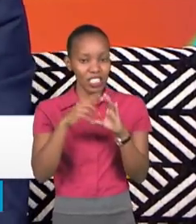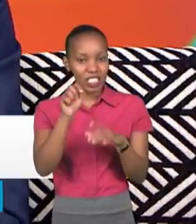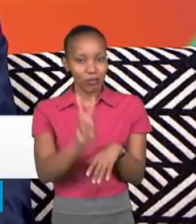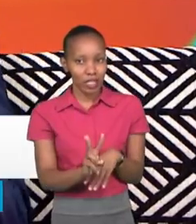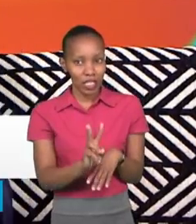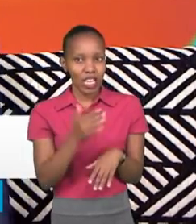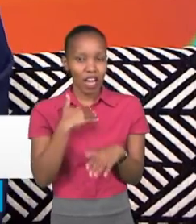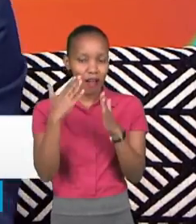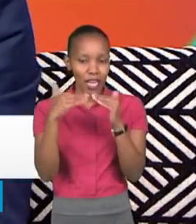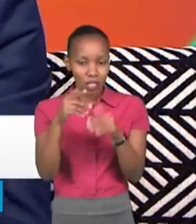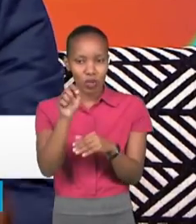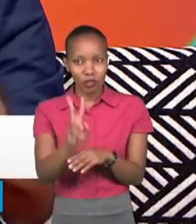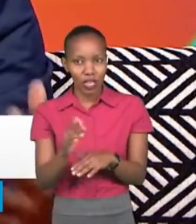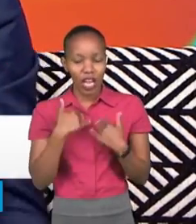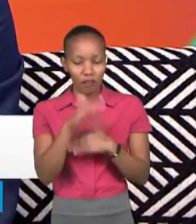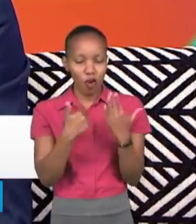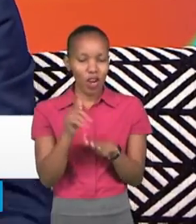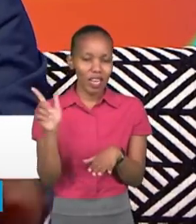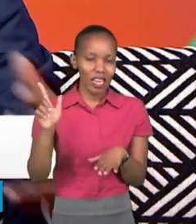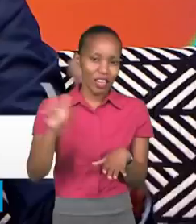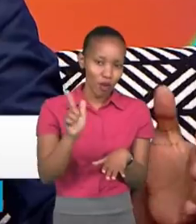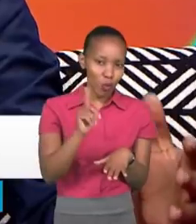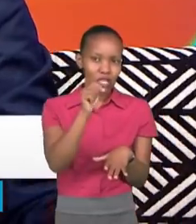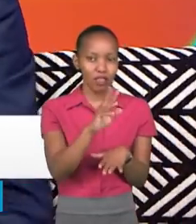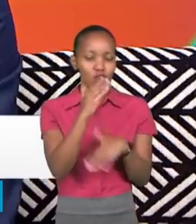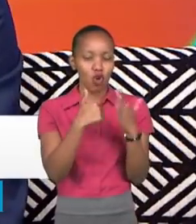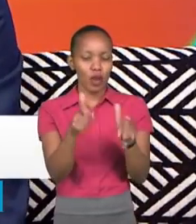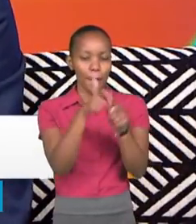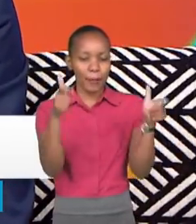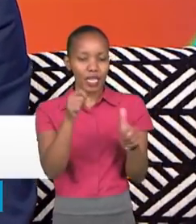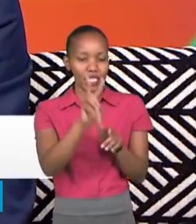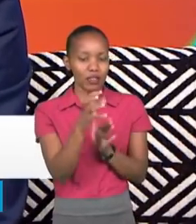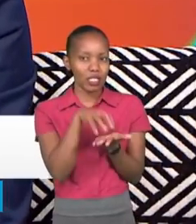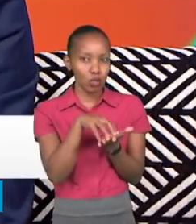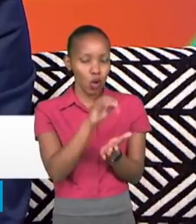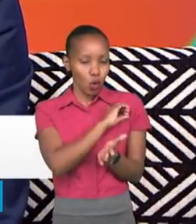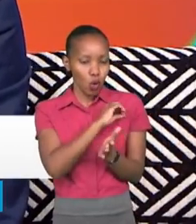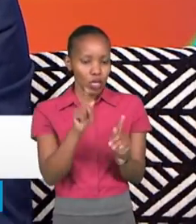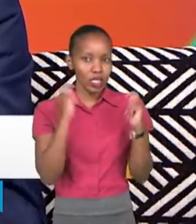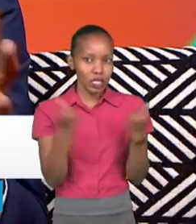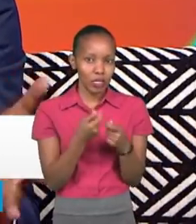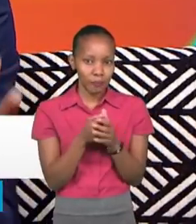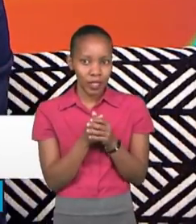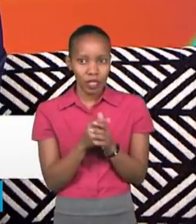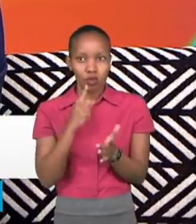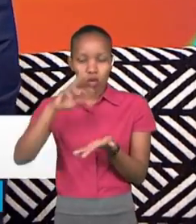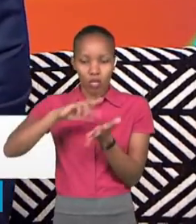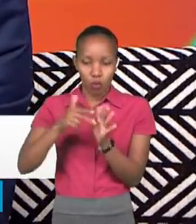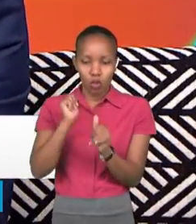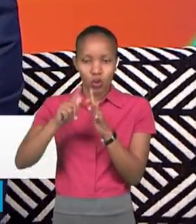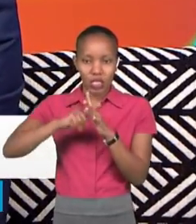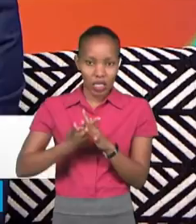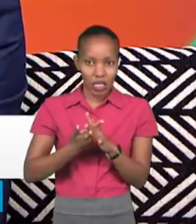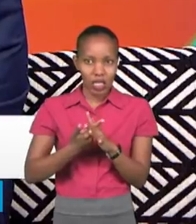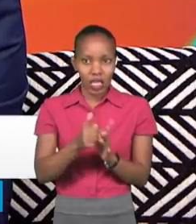have Arsenal TV, we have all these Liverpool, all these big TV stations owned by the teams. Now, this is a project you're starting that